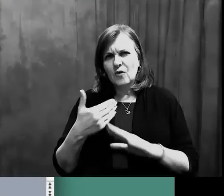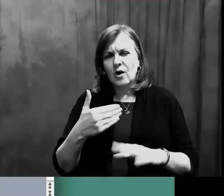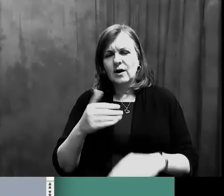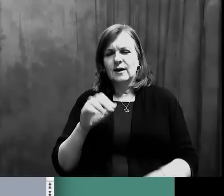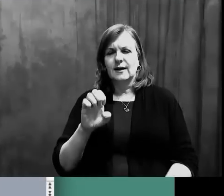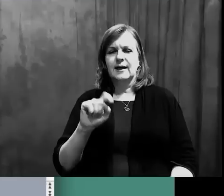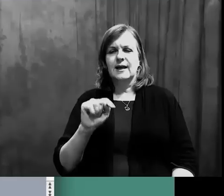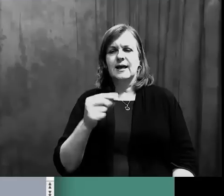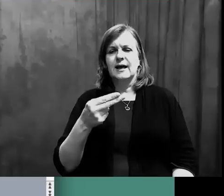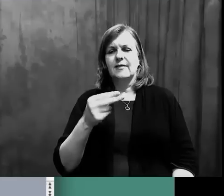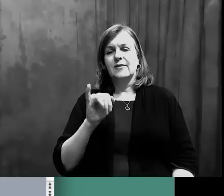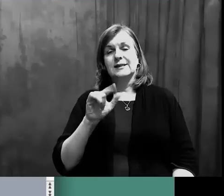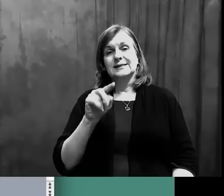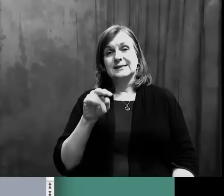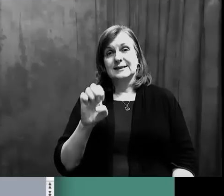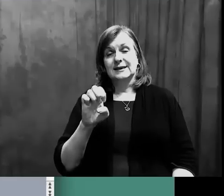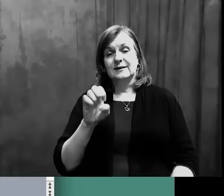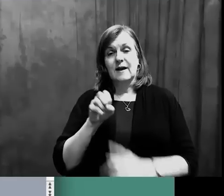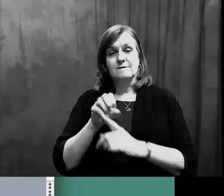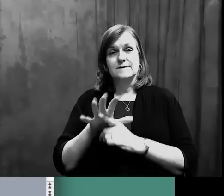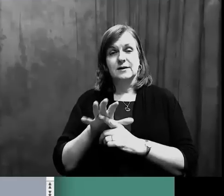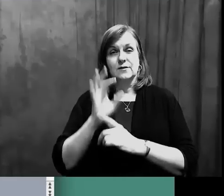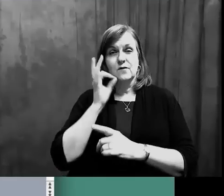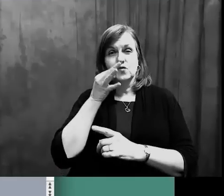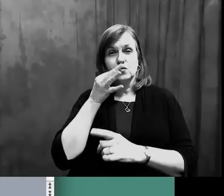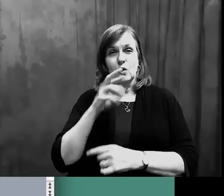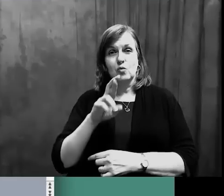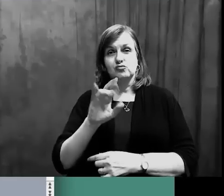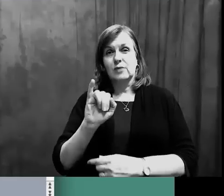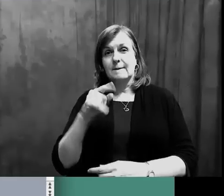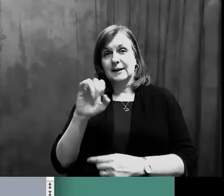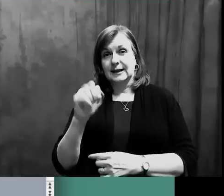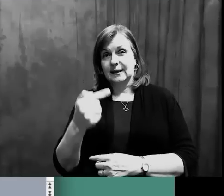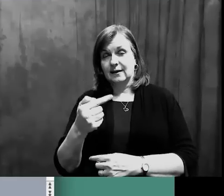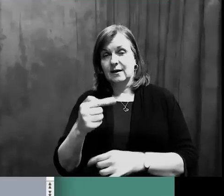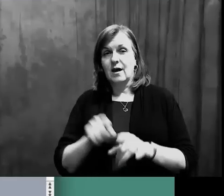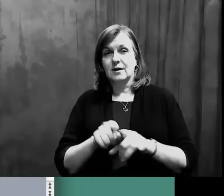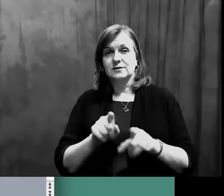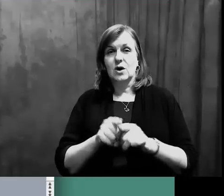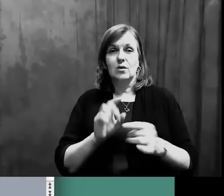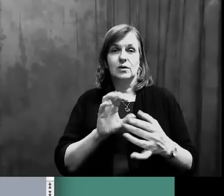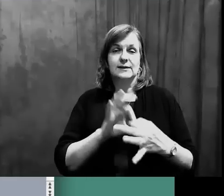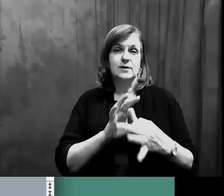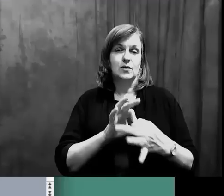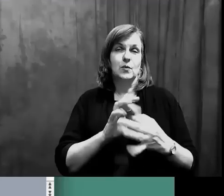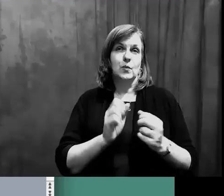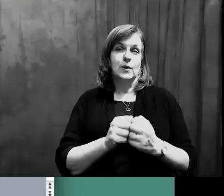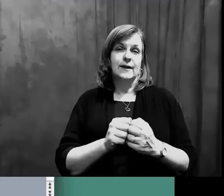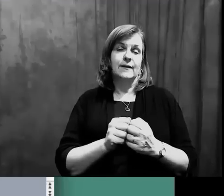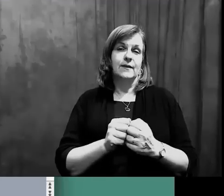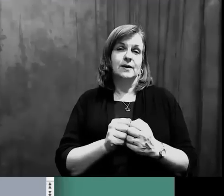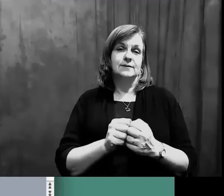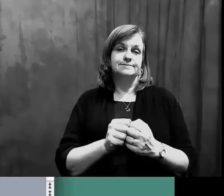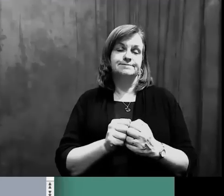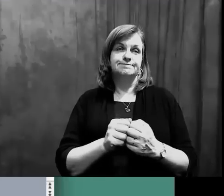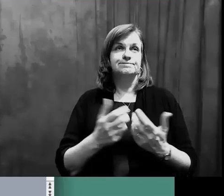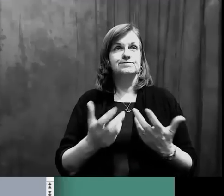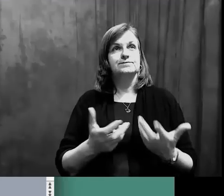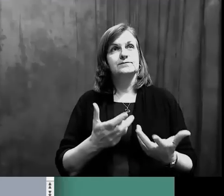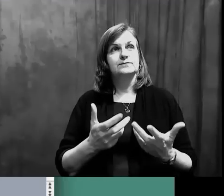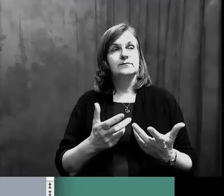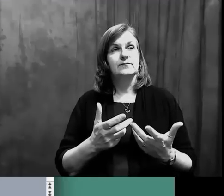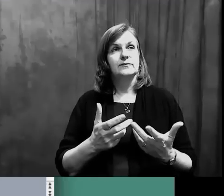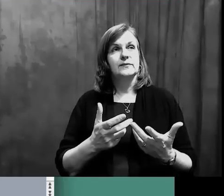Ethylene may be the only hormone out of these that you have heard of. Ethylene is associated with the ripening of fruits, but it's